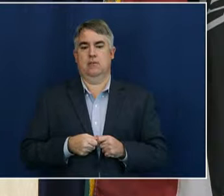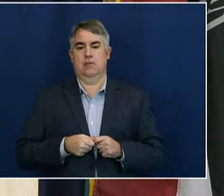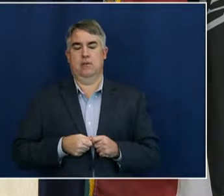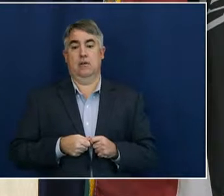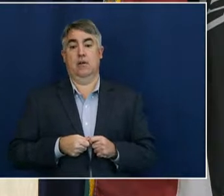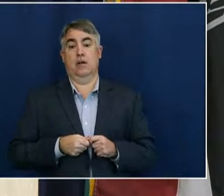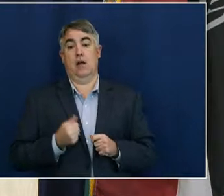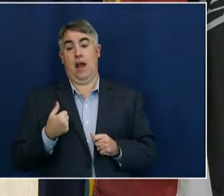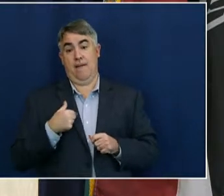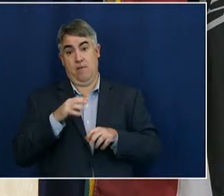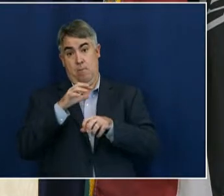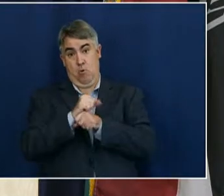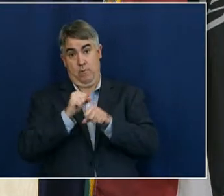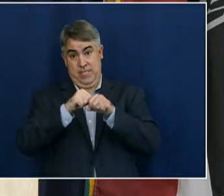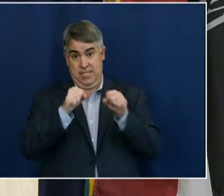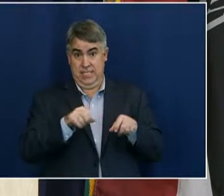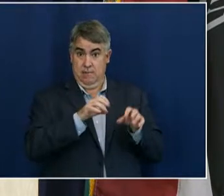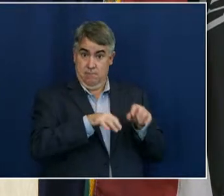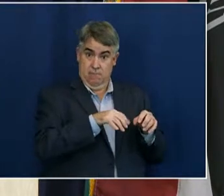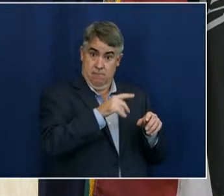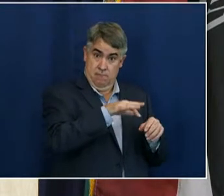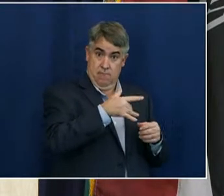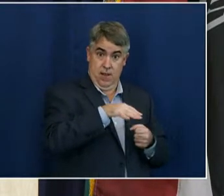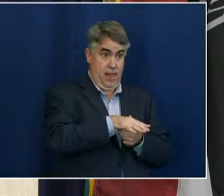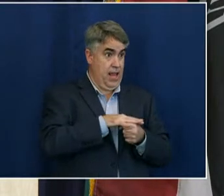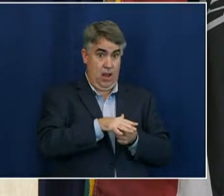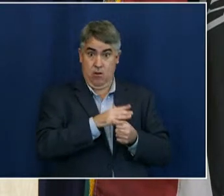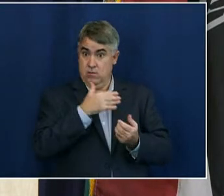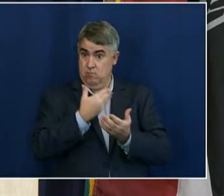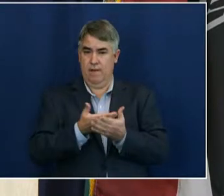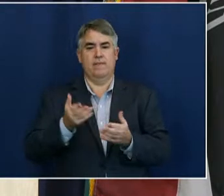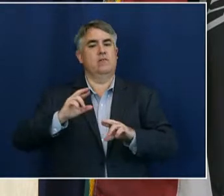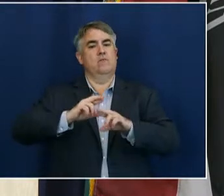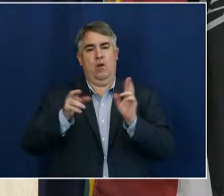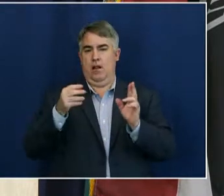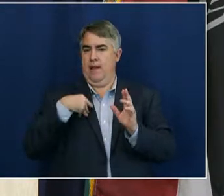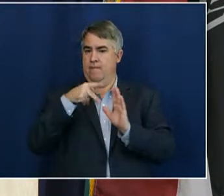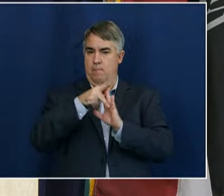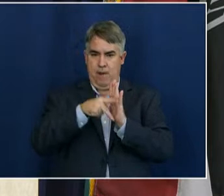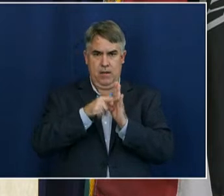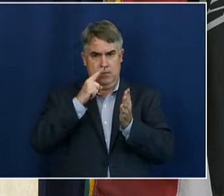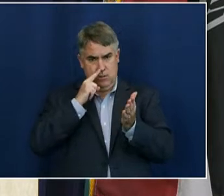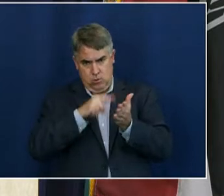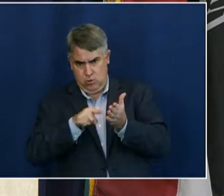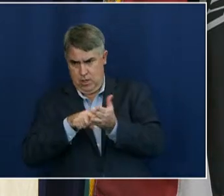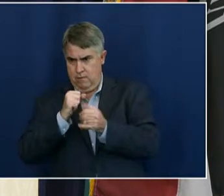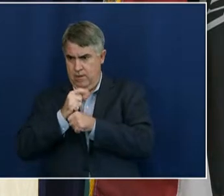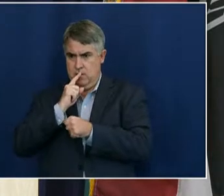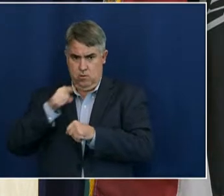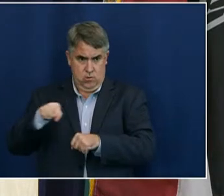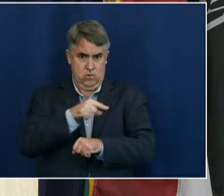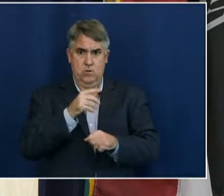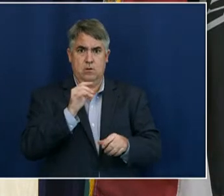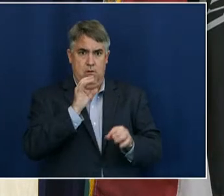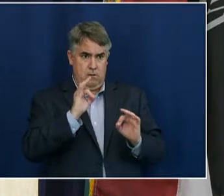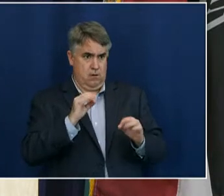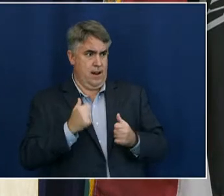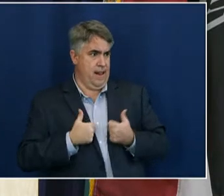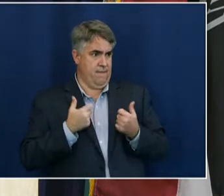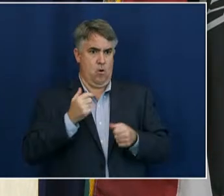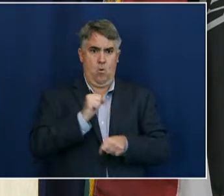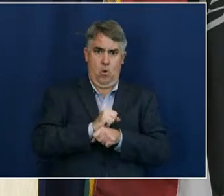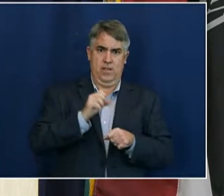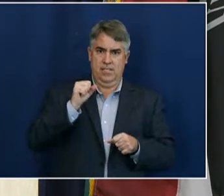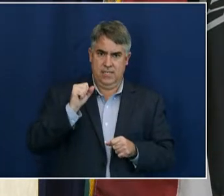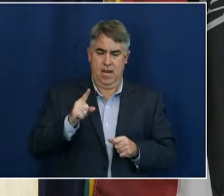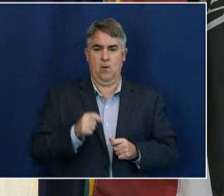system and on site, procedures that have been put in place to verify that the individuals live or work here. We're obviously